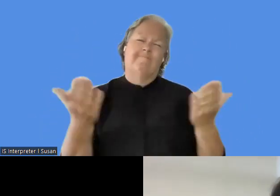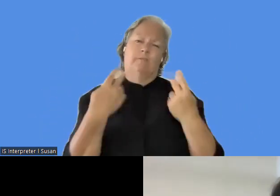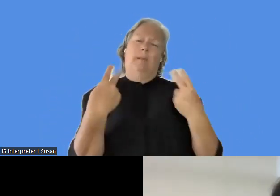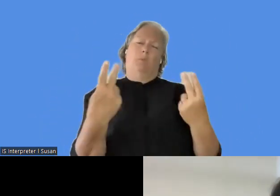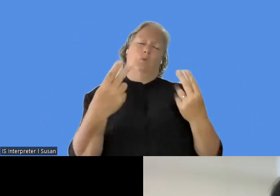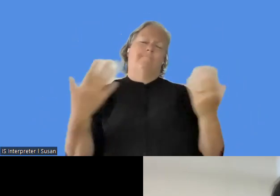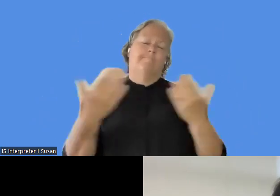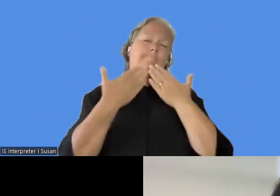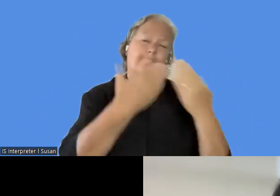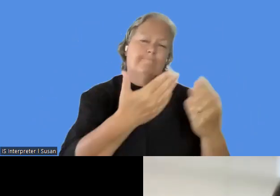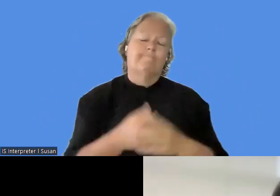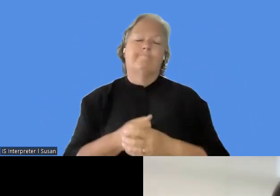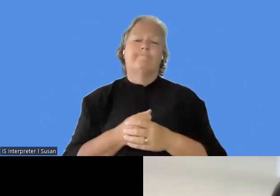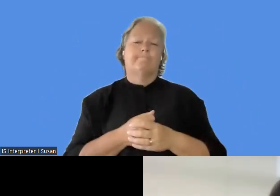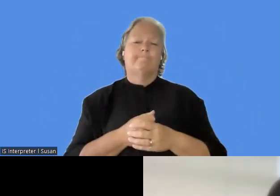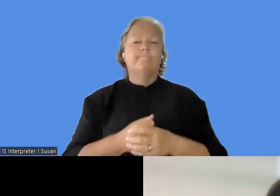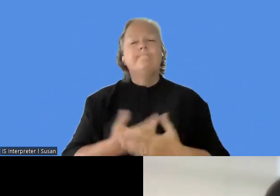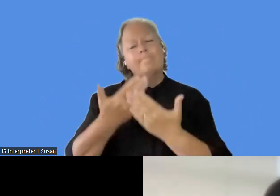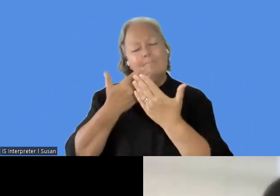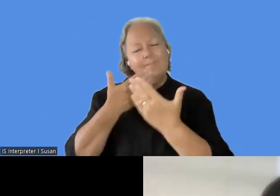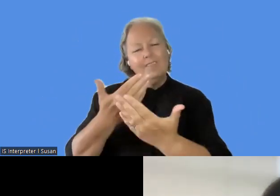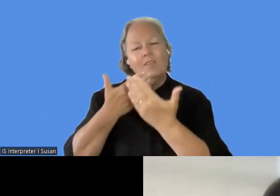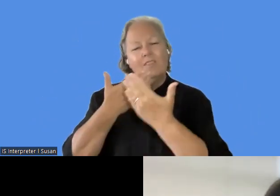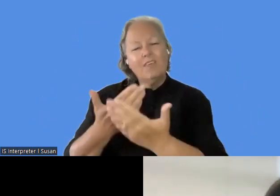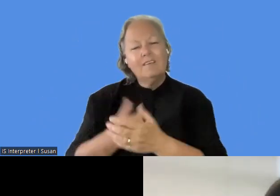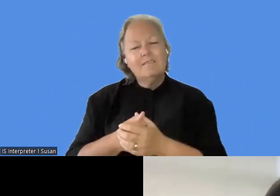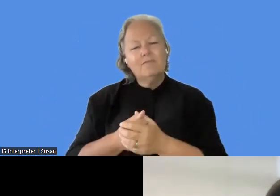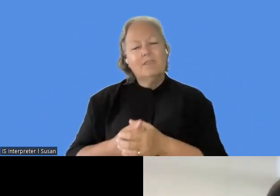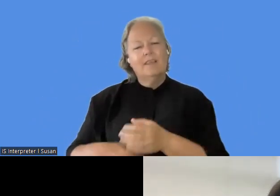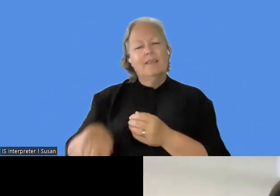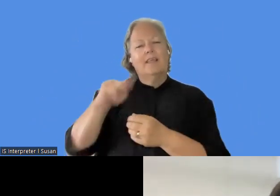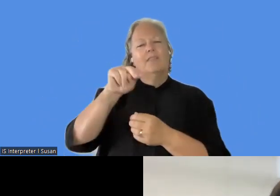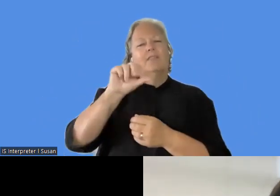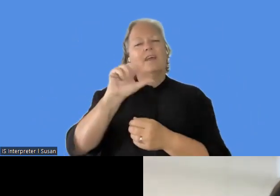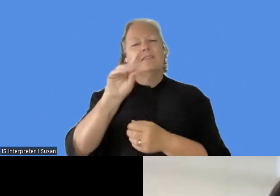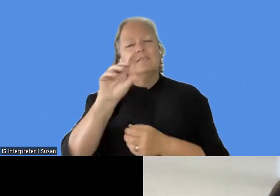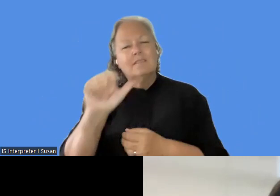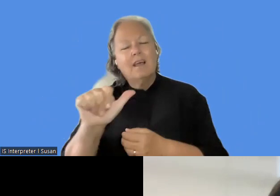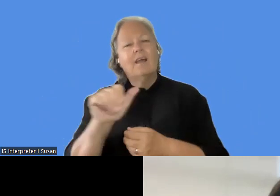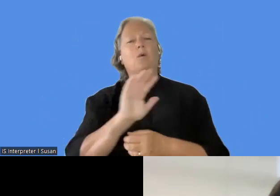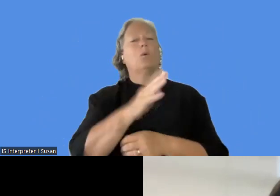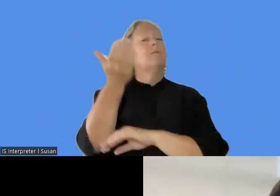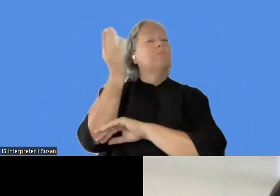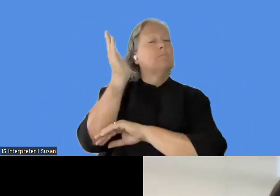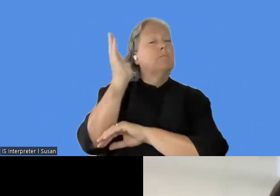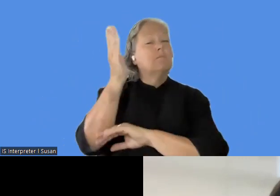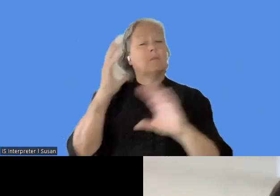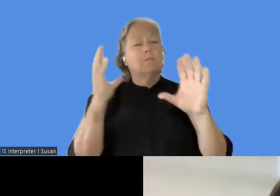Thank you. Thank you, Naida. Thank you for your presentation, and even